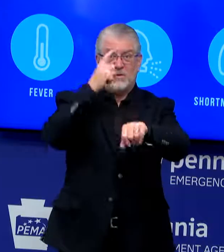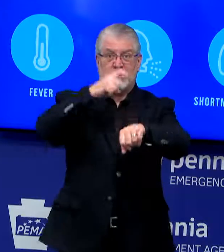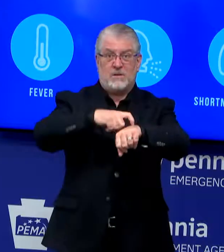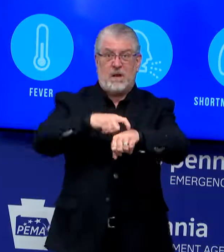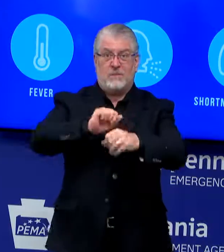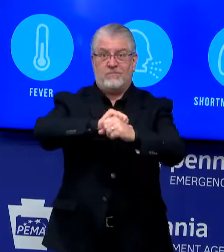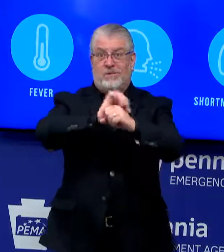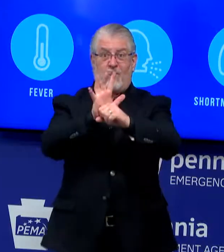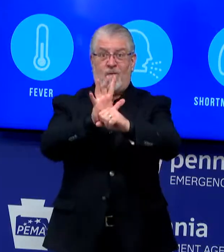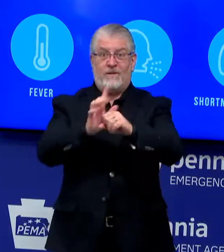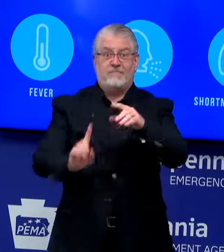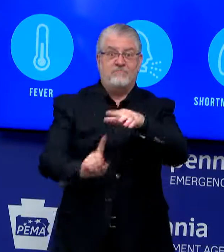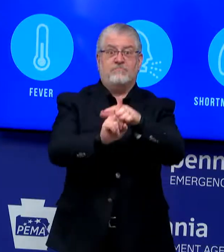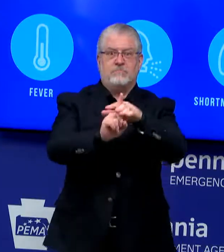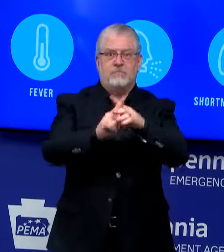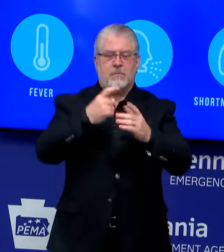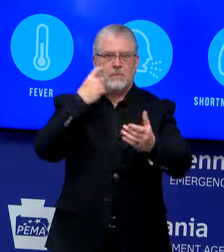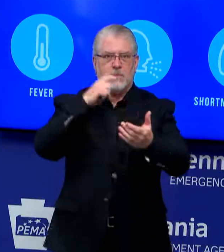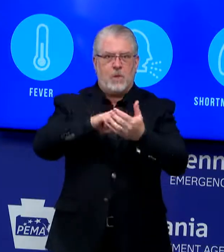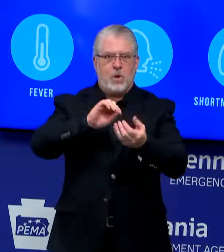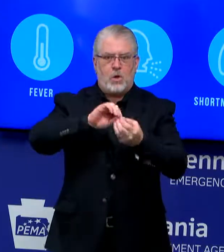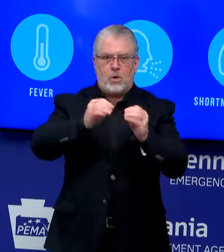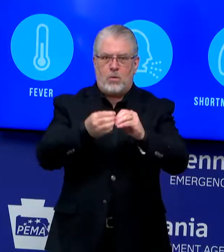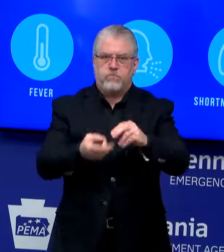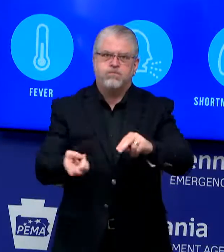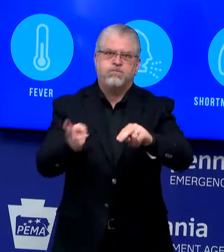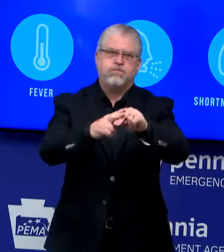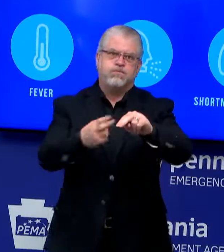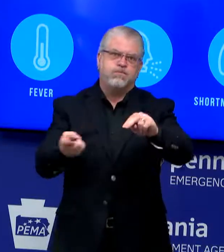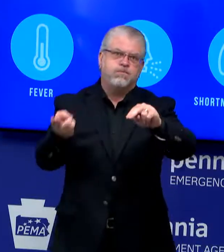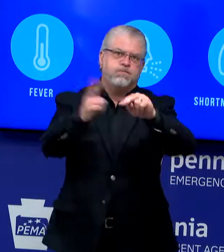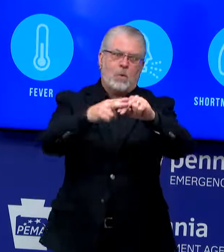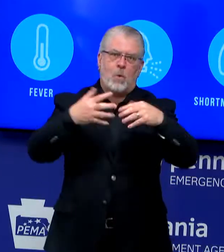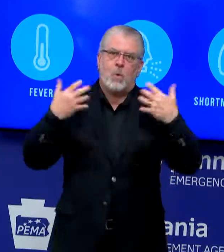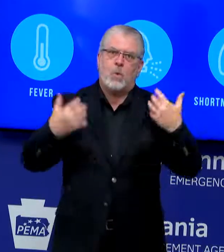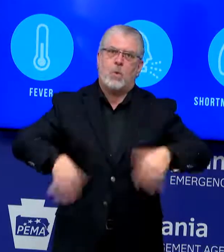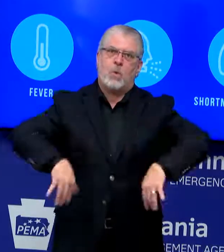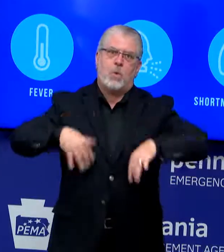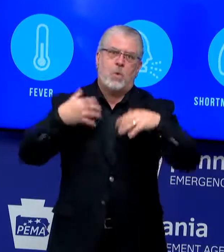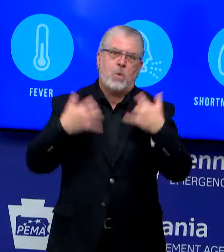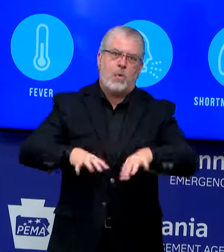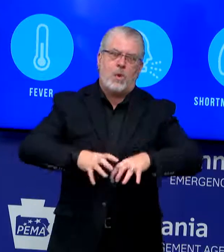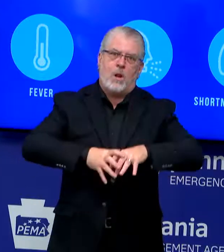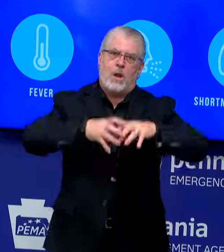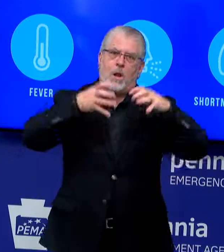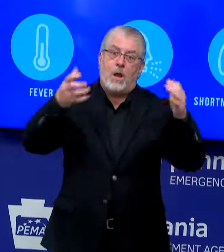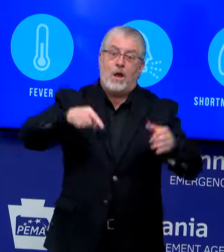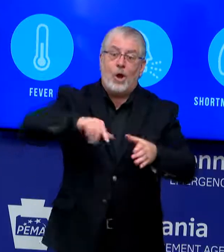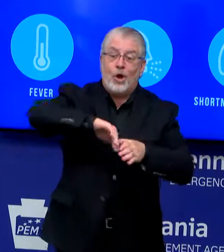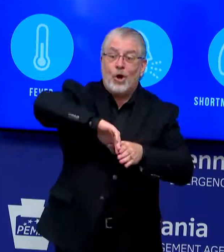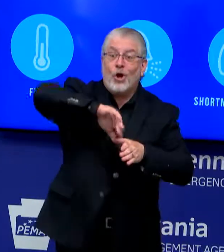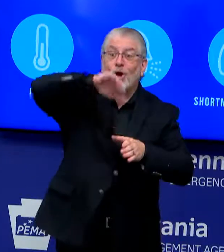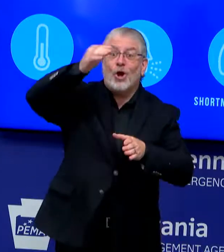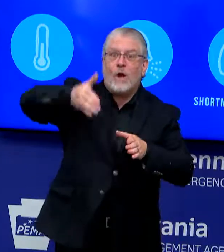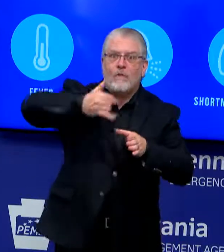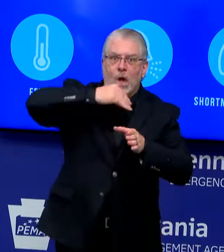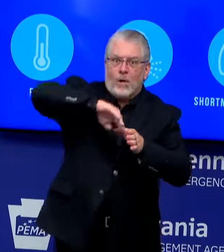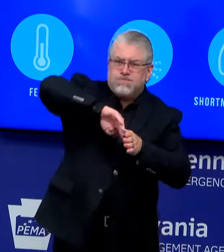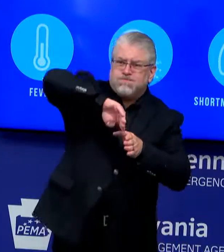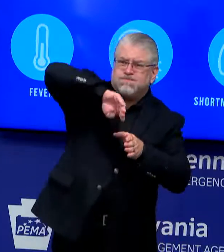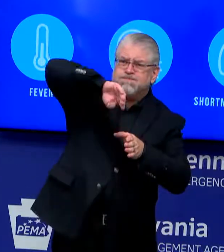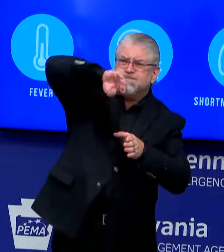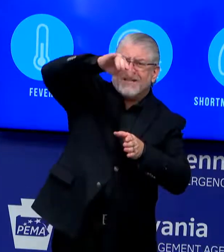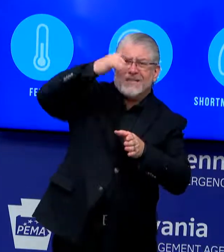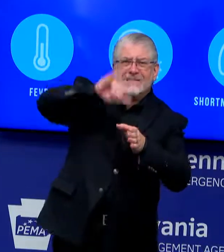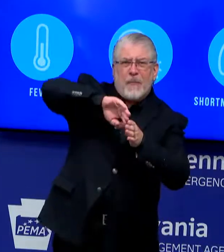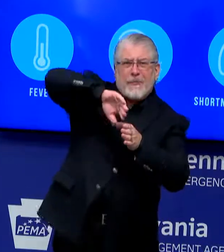pandemic. Pennsylvania is continuing to climb to the peak cases. We're adding more than 1,000 a day to